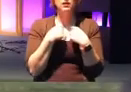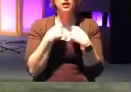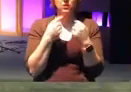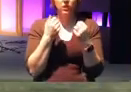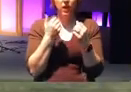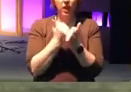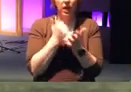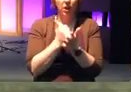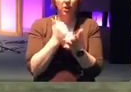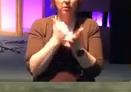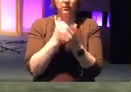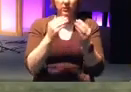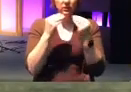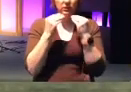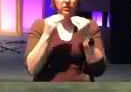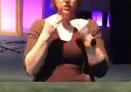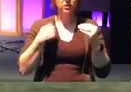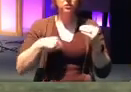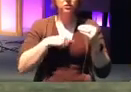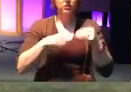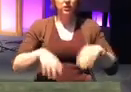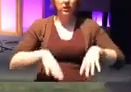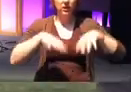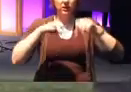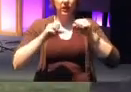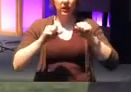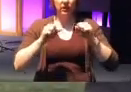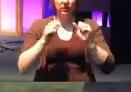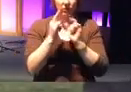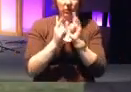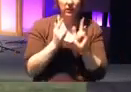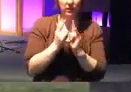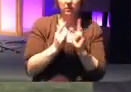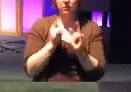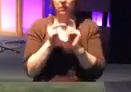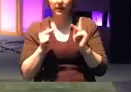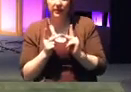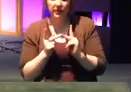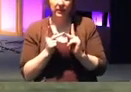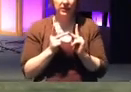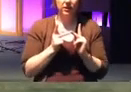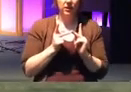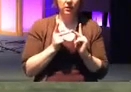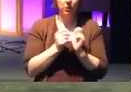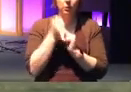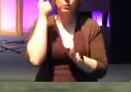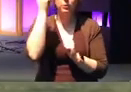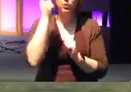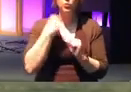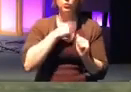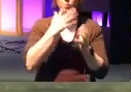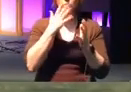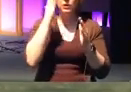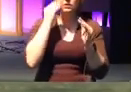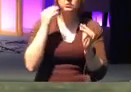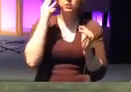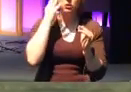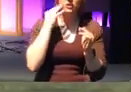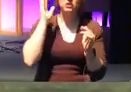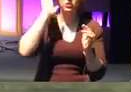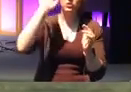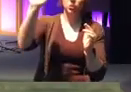us today and to just take us into those intimate places in Christ. Lord, that we would